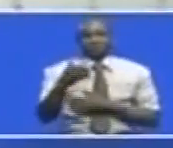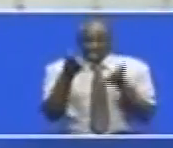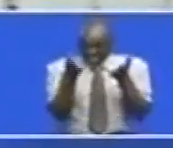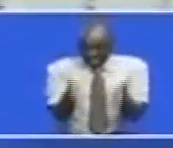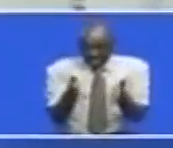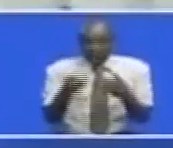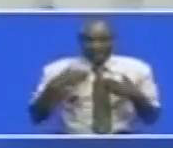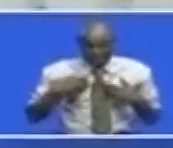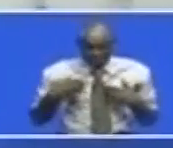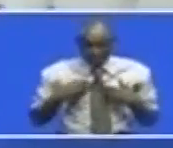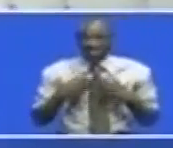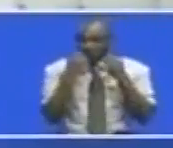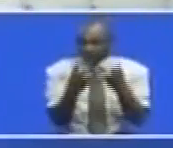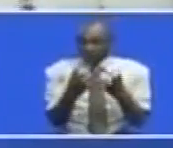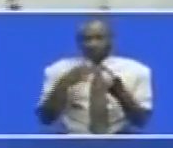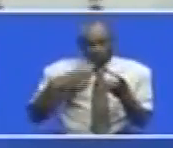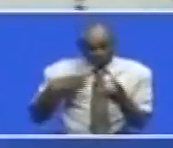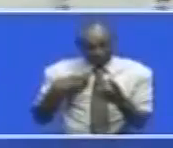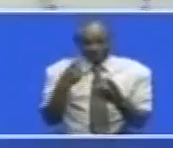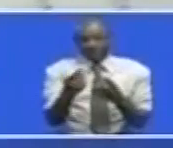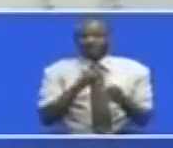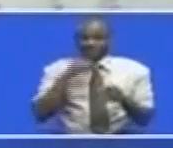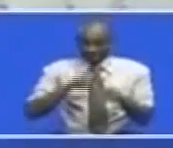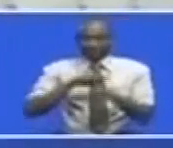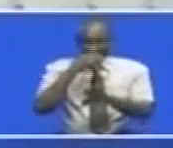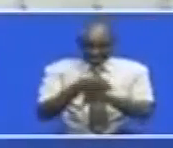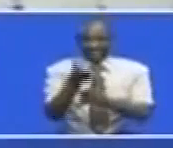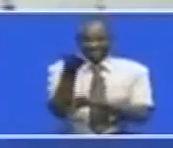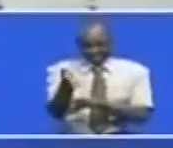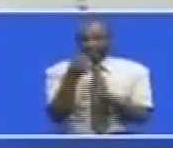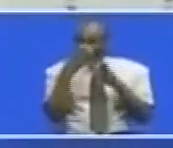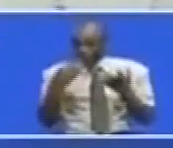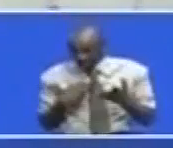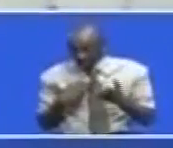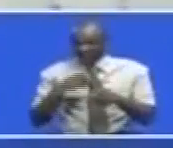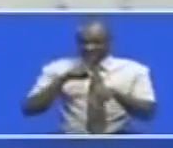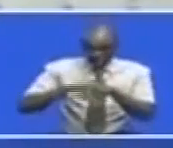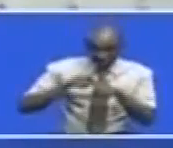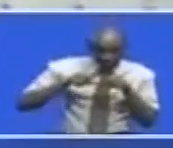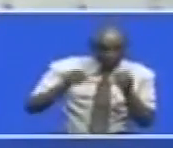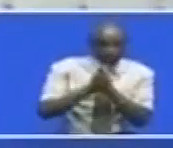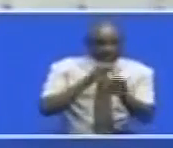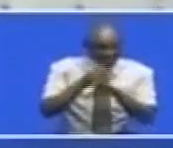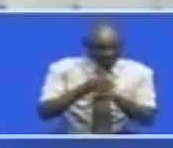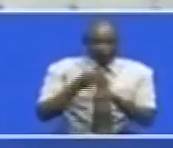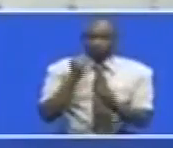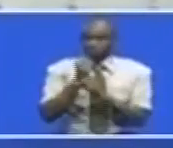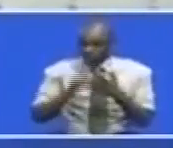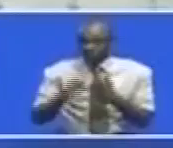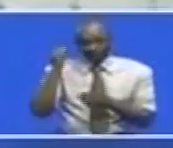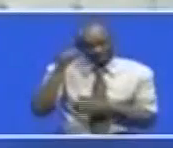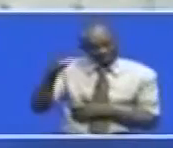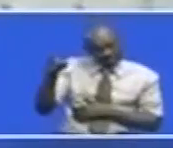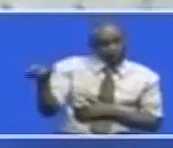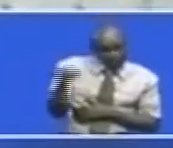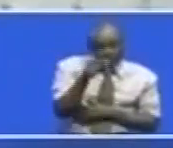right now we cover content on warning signs of a pregnancy is our big thing. Also during pregnancy, what we are big on is reminding them